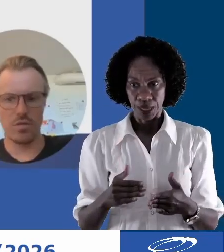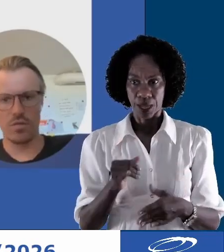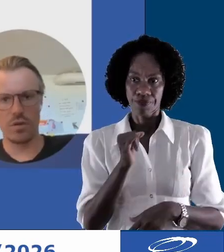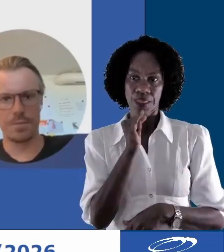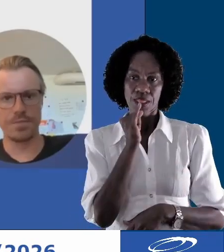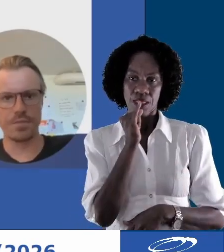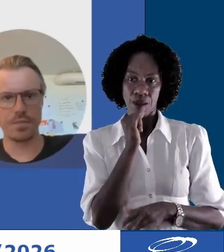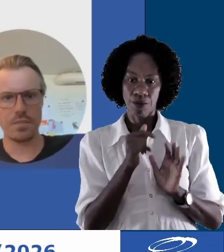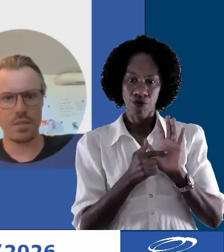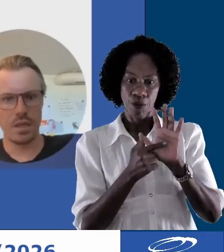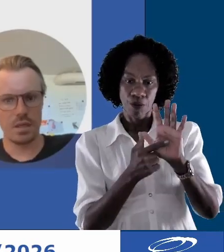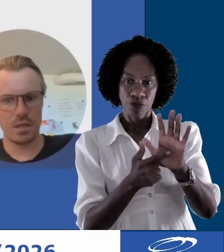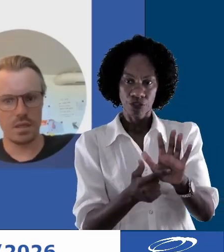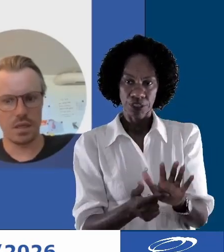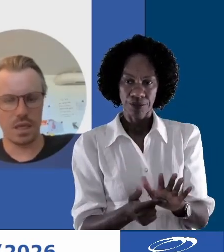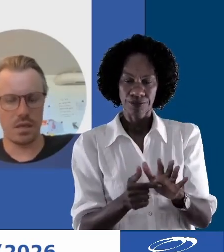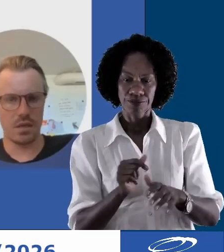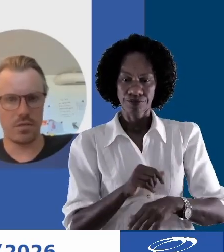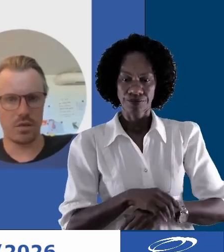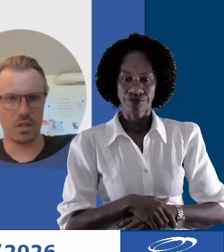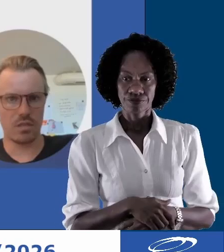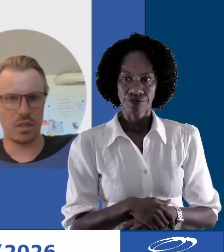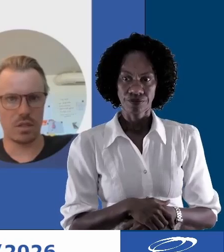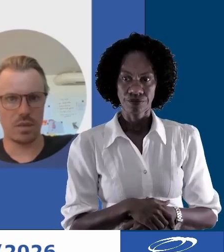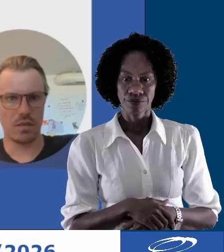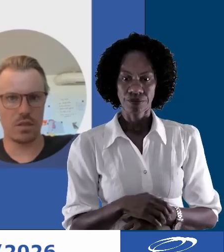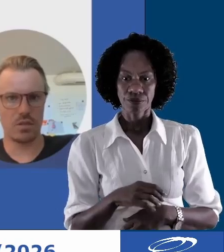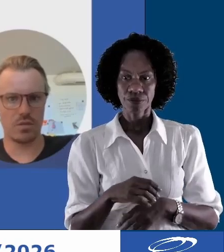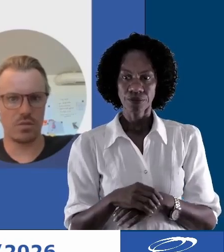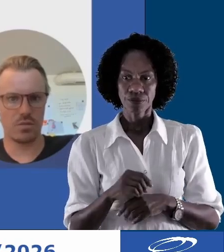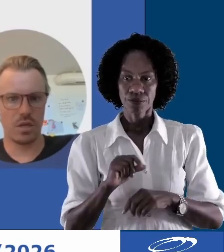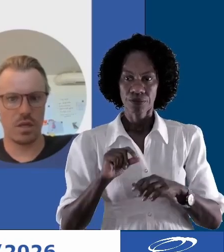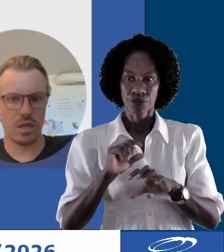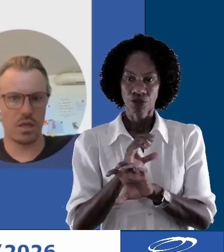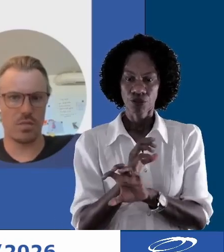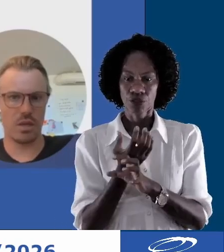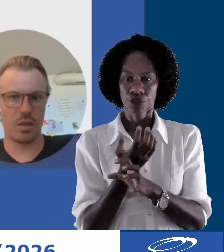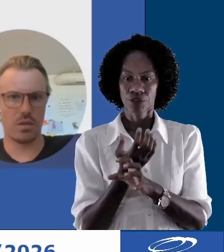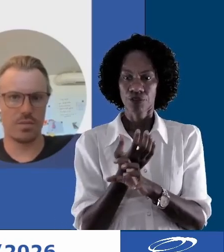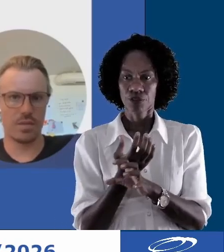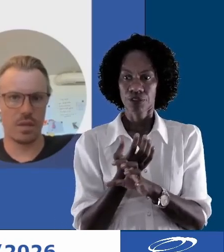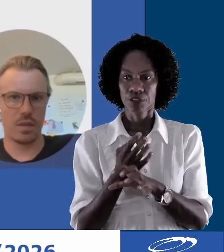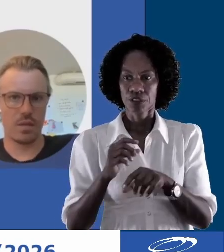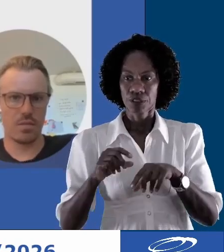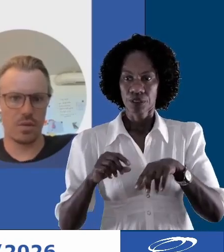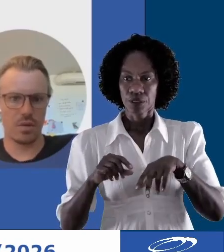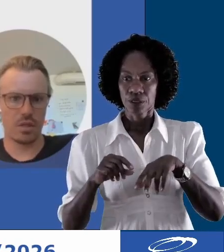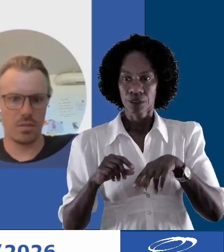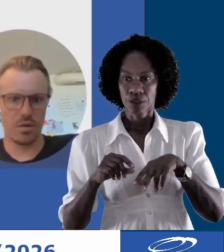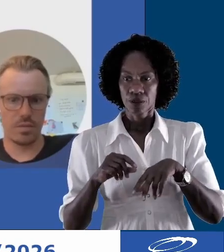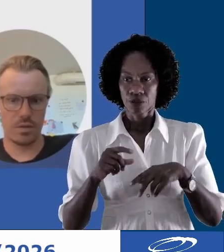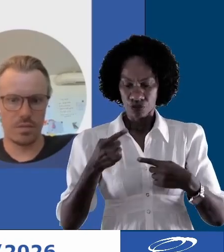synovial fluid. This is again cefuroxime in spinal tissues in a pig model. Bone